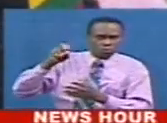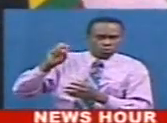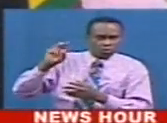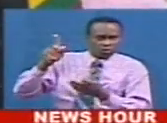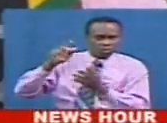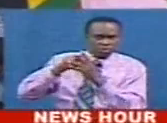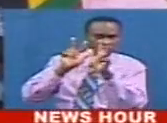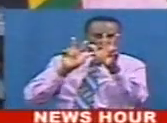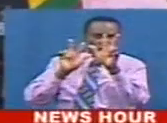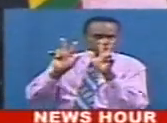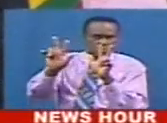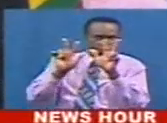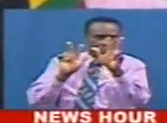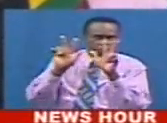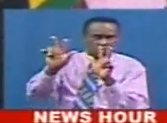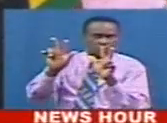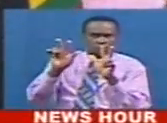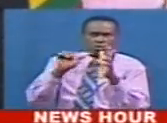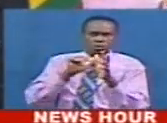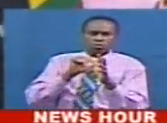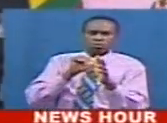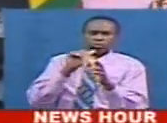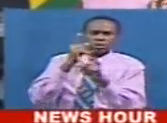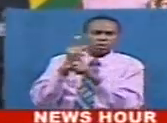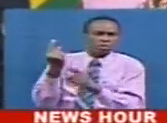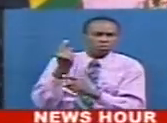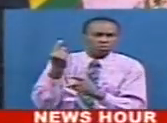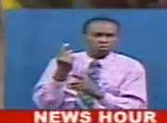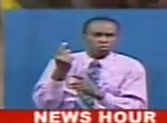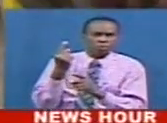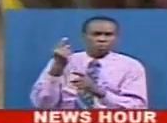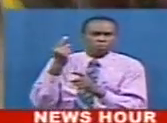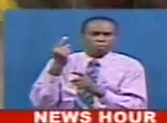three-tier interchange is not going to be a stand-alone project.